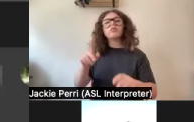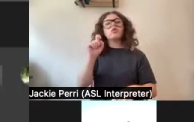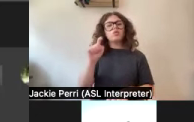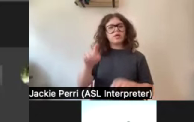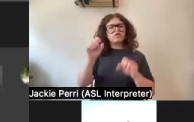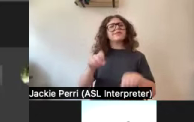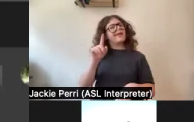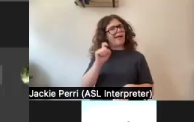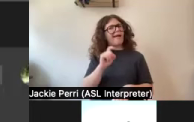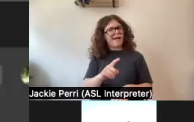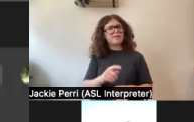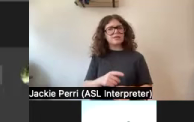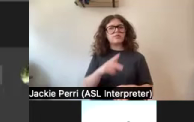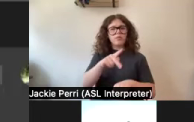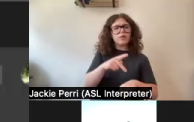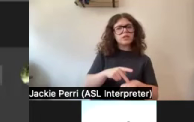in your school.